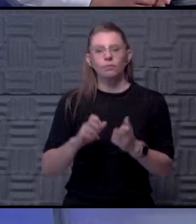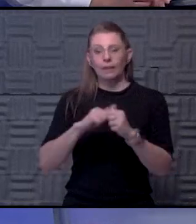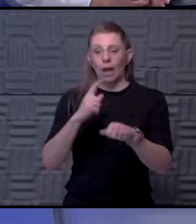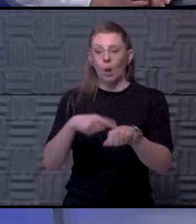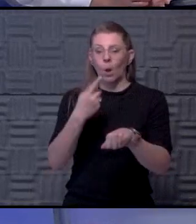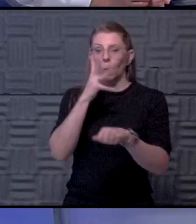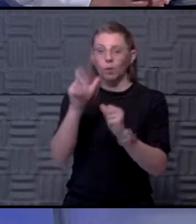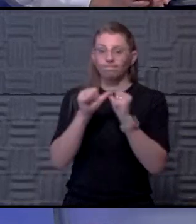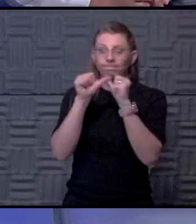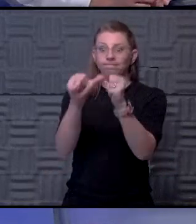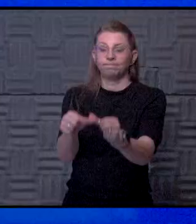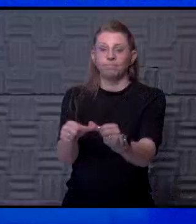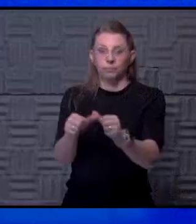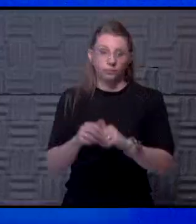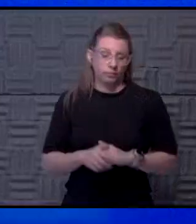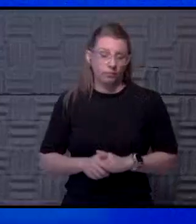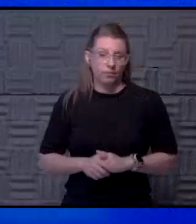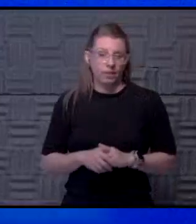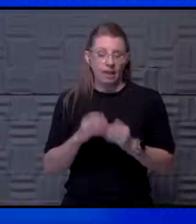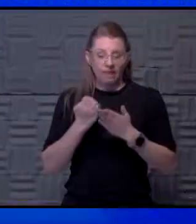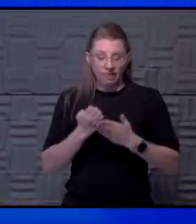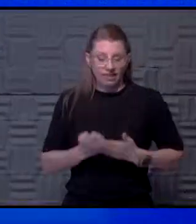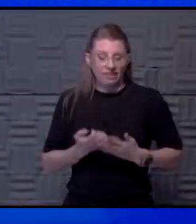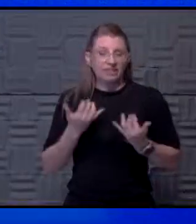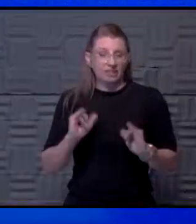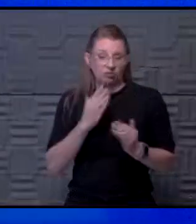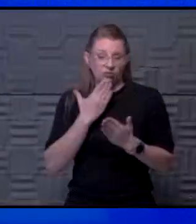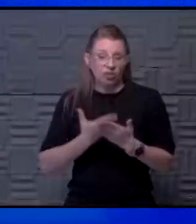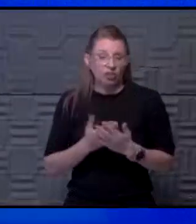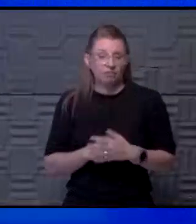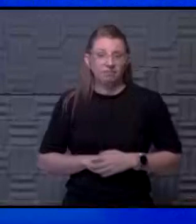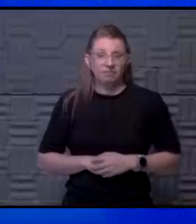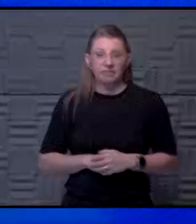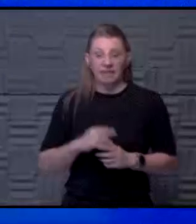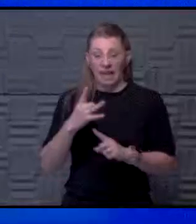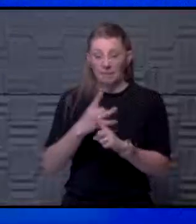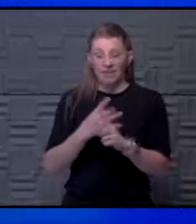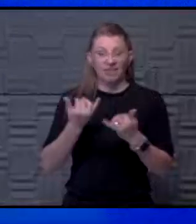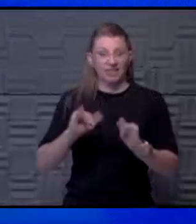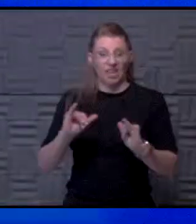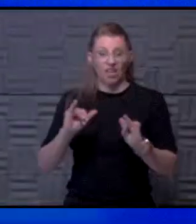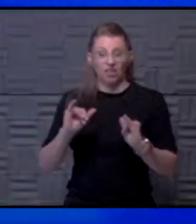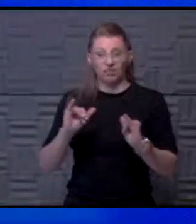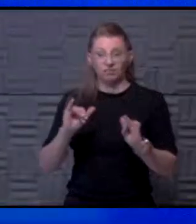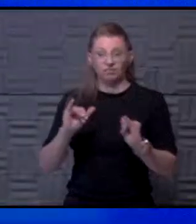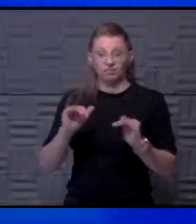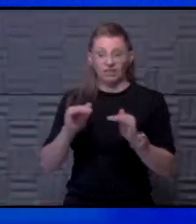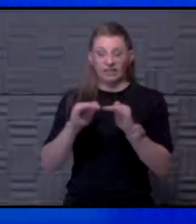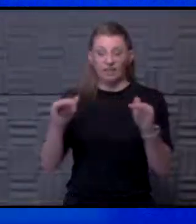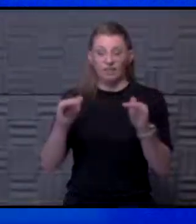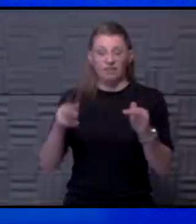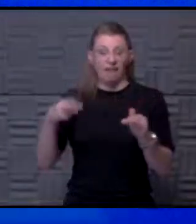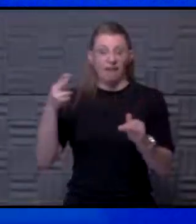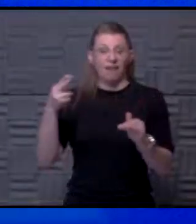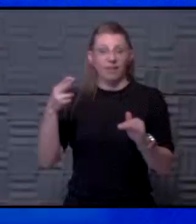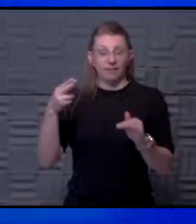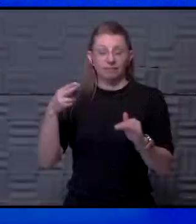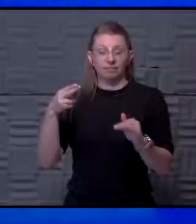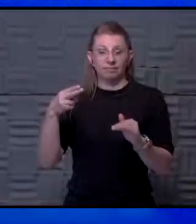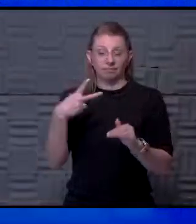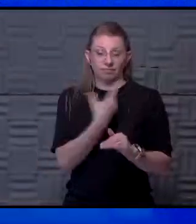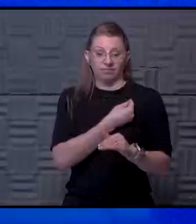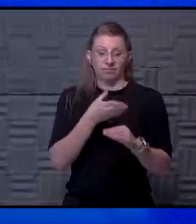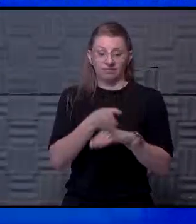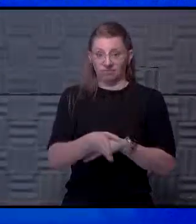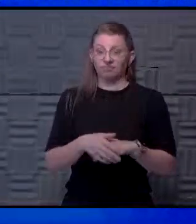long will it last then? And I think the evidence is still pretty good that 8 months you have fairly high levels, at least of antibodies after the shot. So